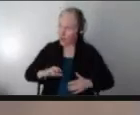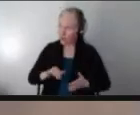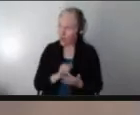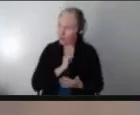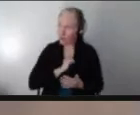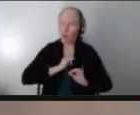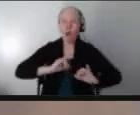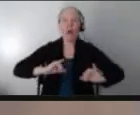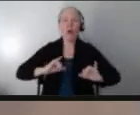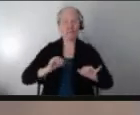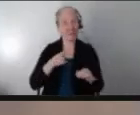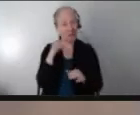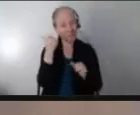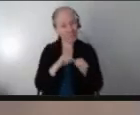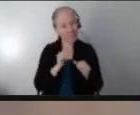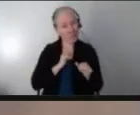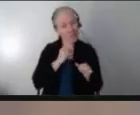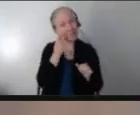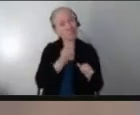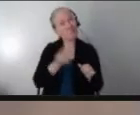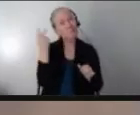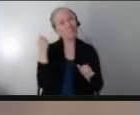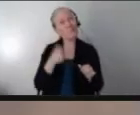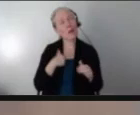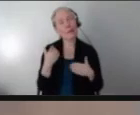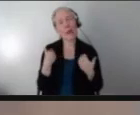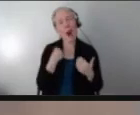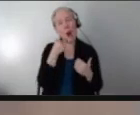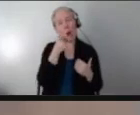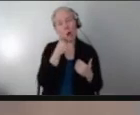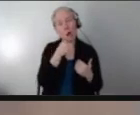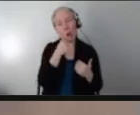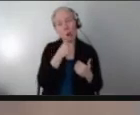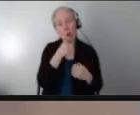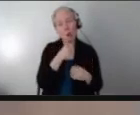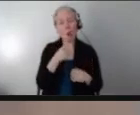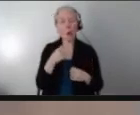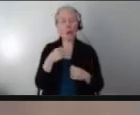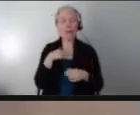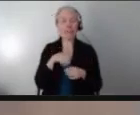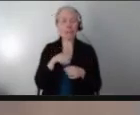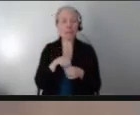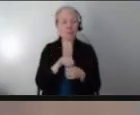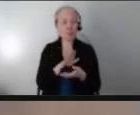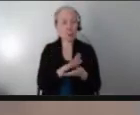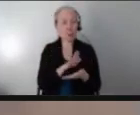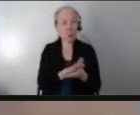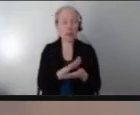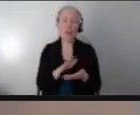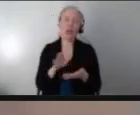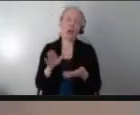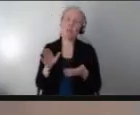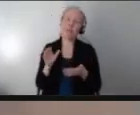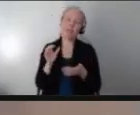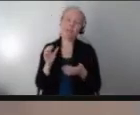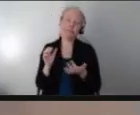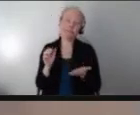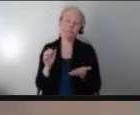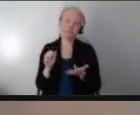being a young girl being in school, and though I didn't have the technology programs that